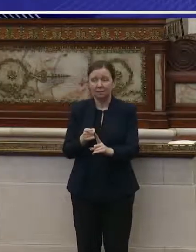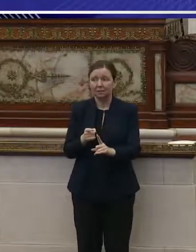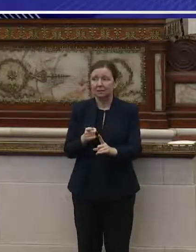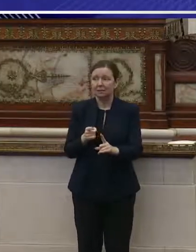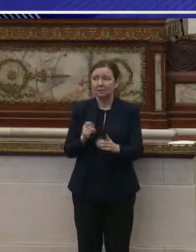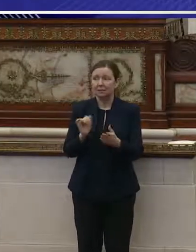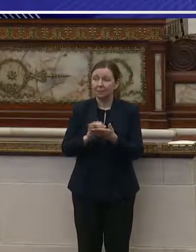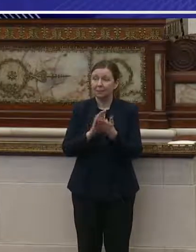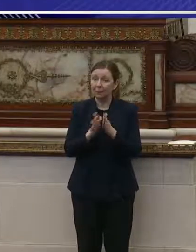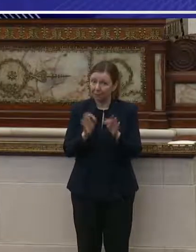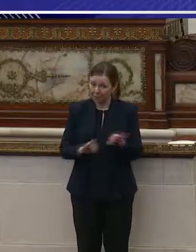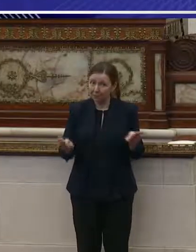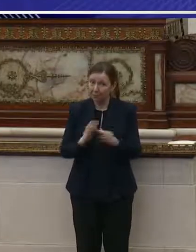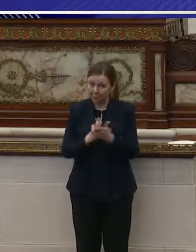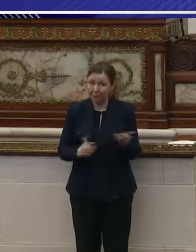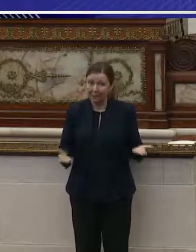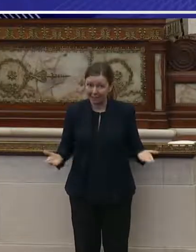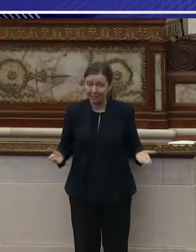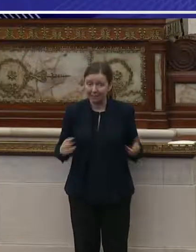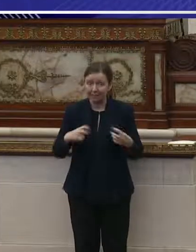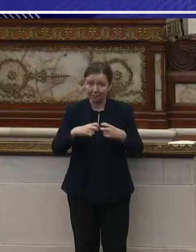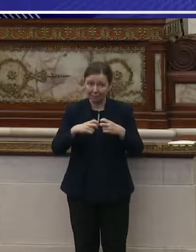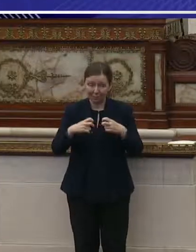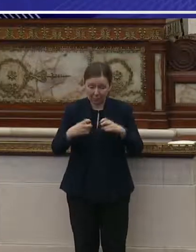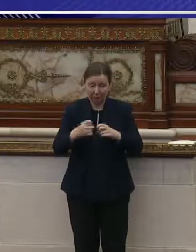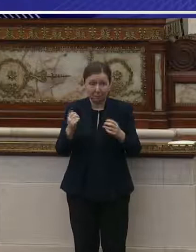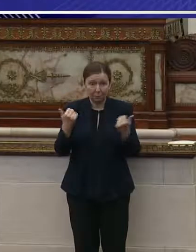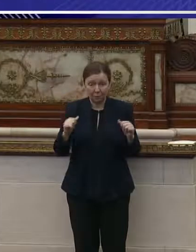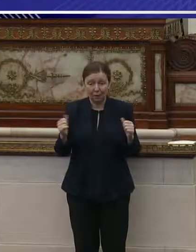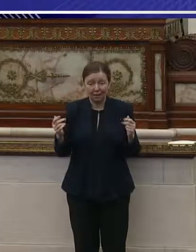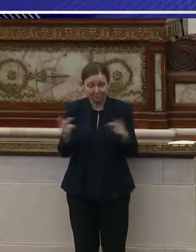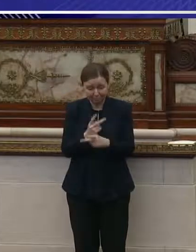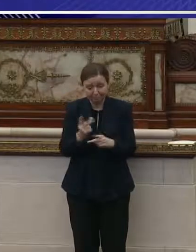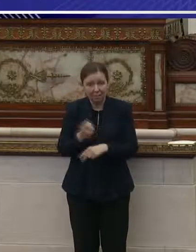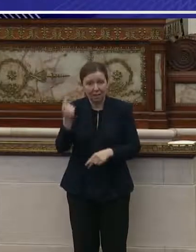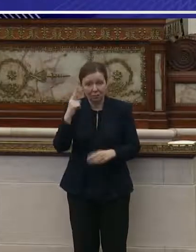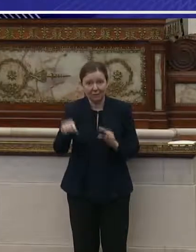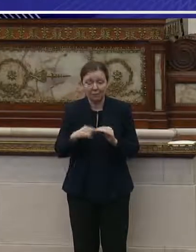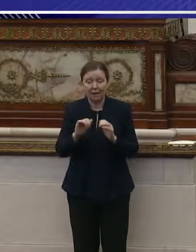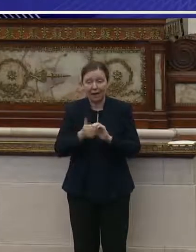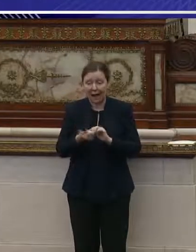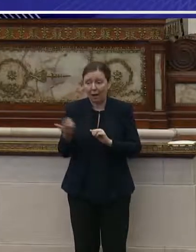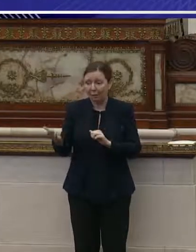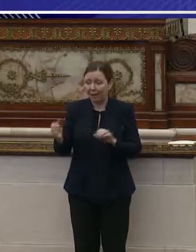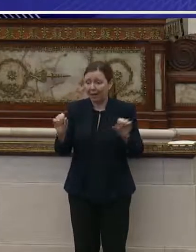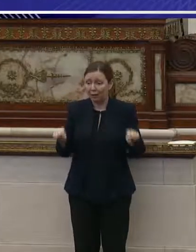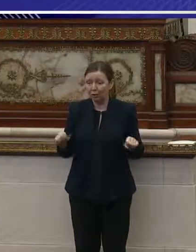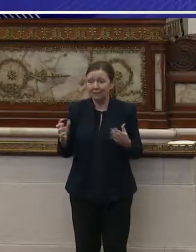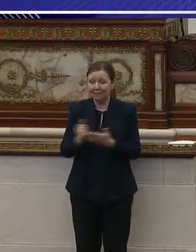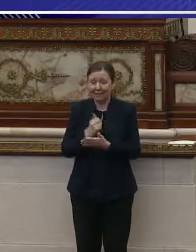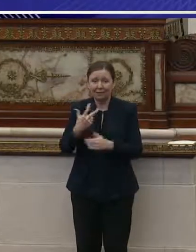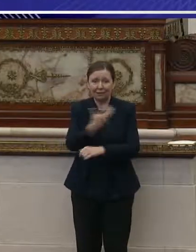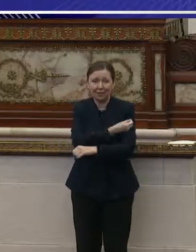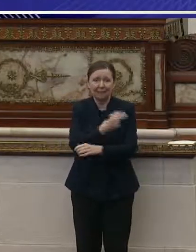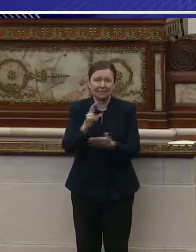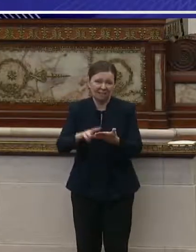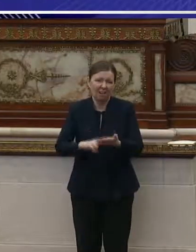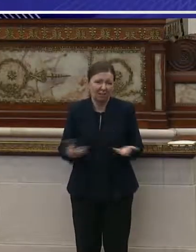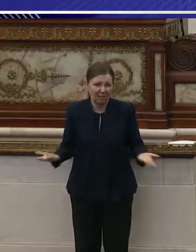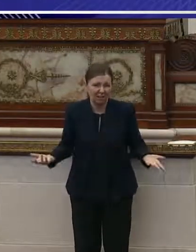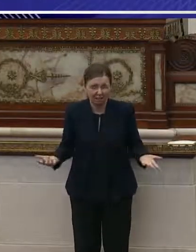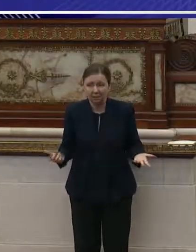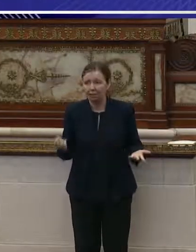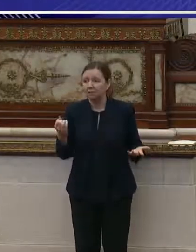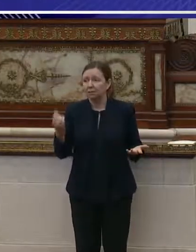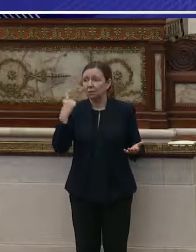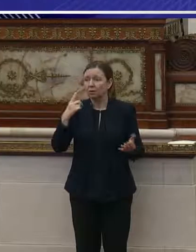this becomes an important piece of the puzzle that we're trying to understand around how they were able to get this vaccine contract.